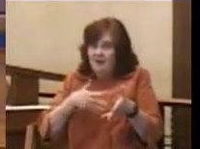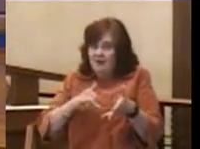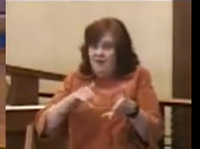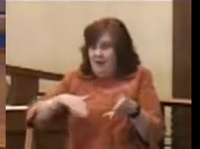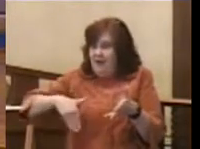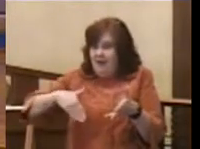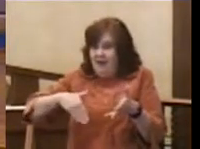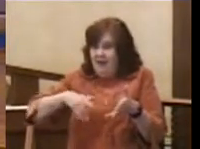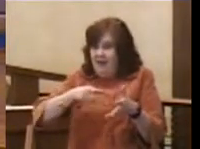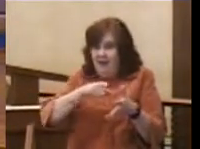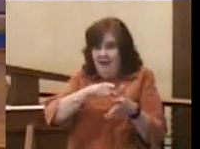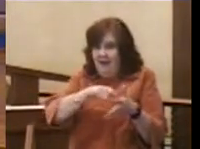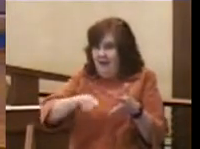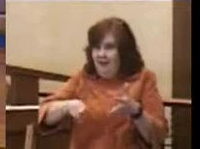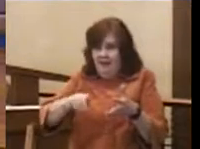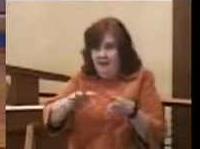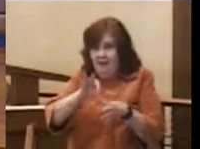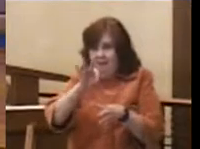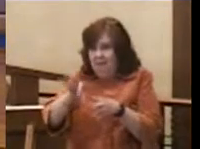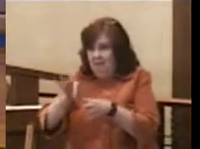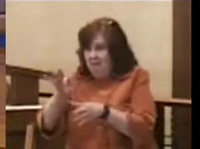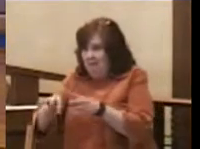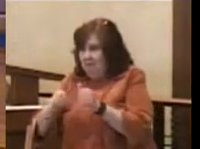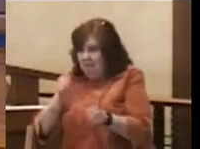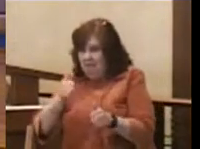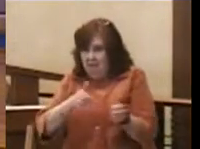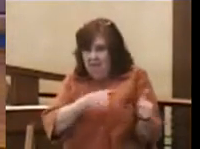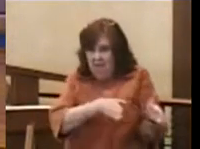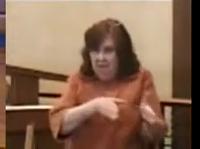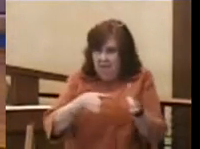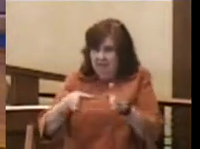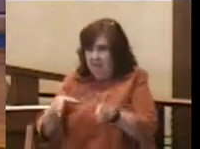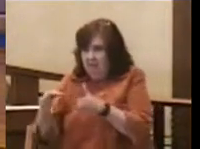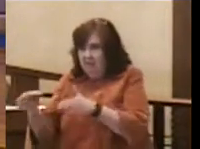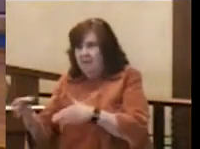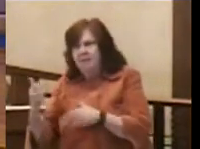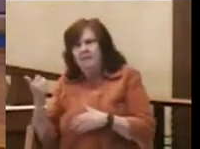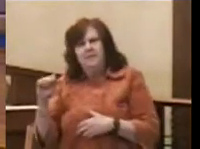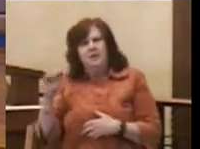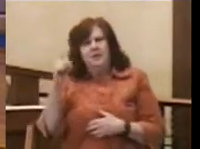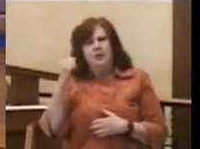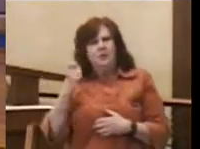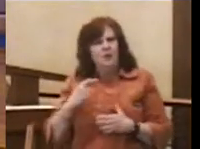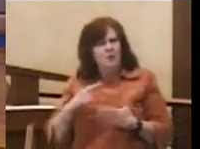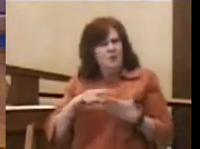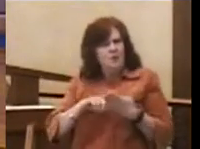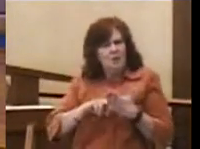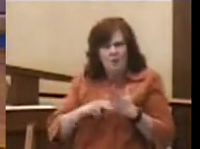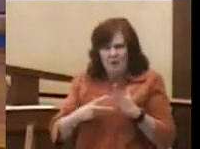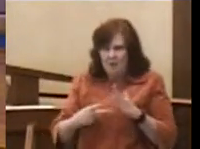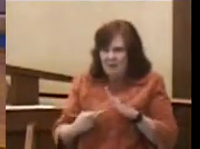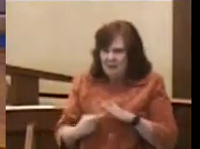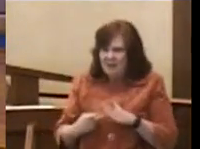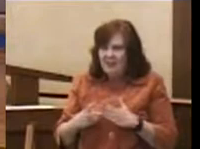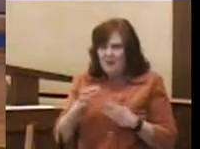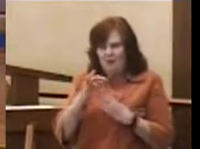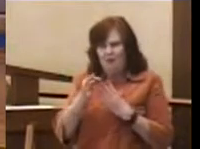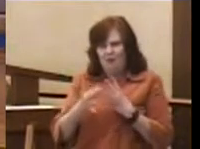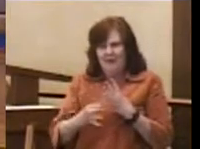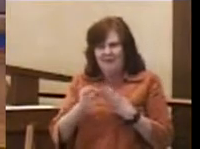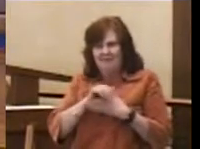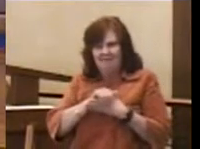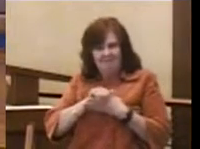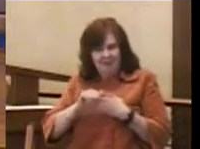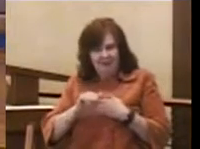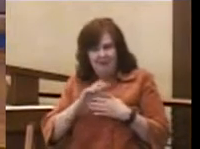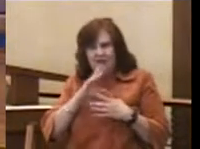be directed. So if you have any questions about how to direct them or what choice dollars are, feel free to stop by and talk